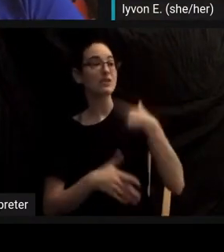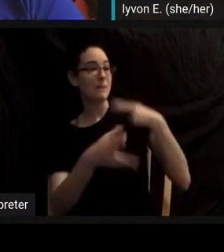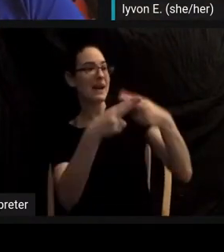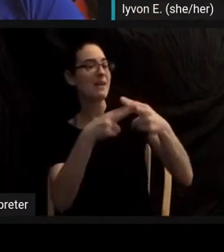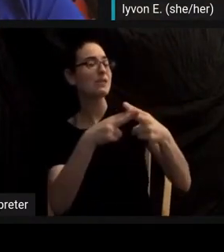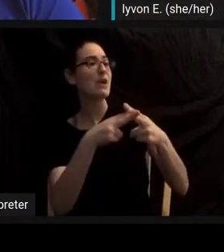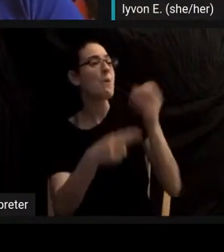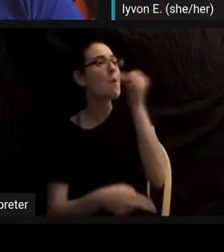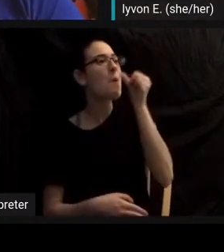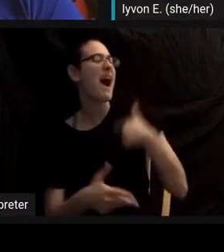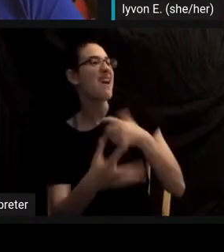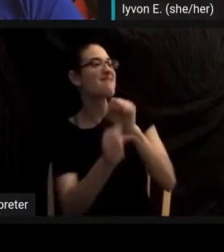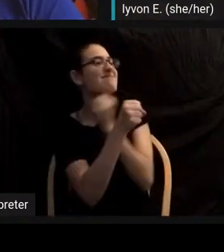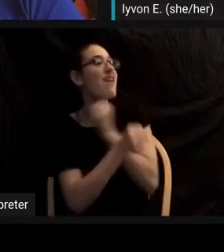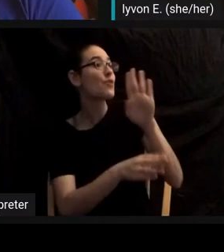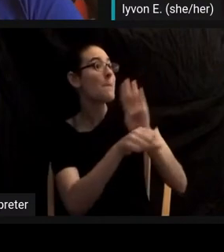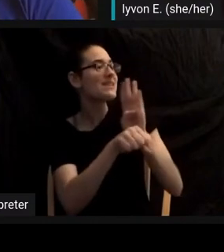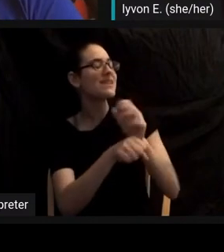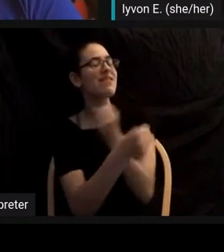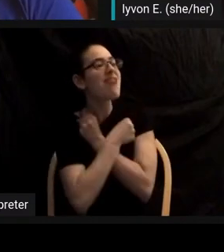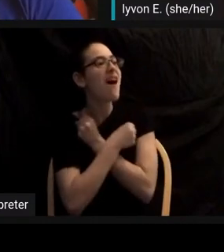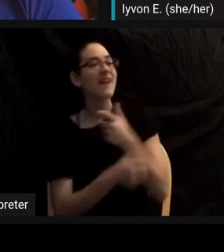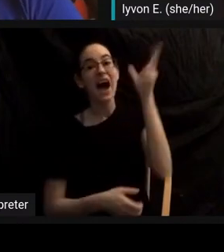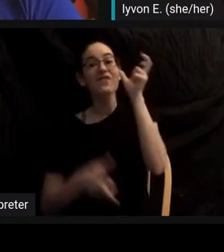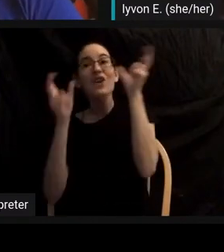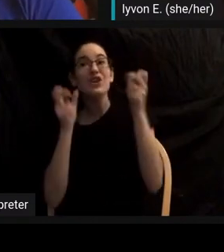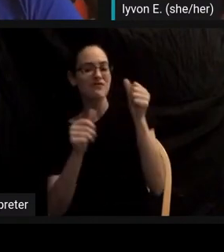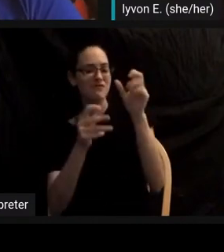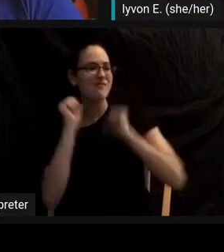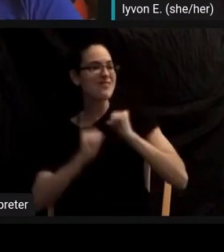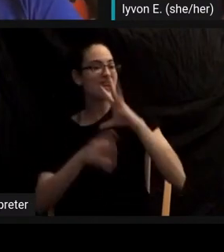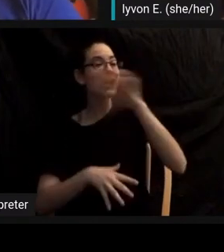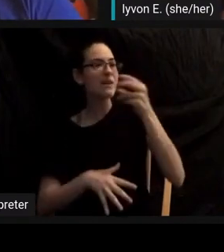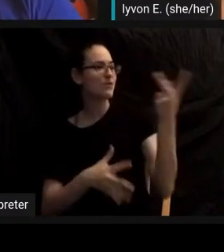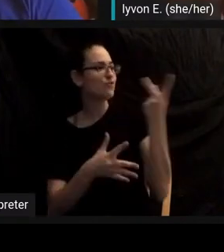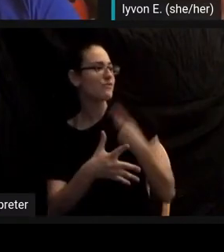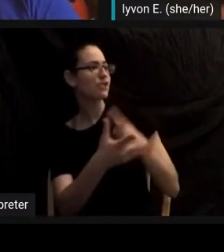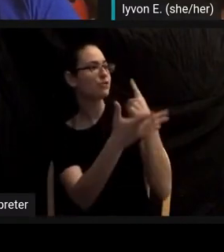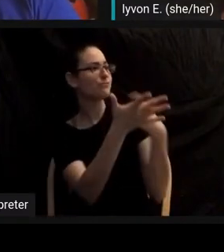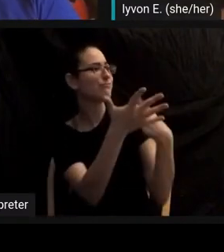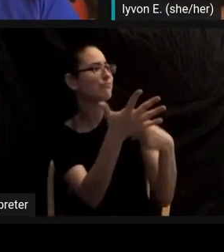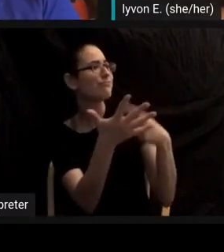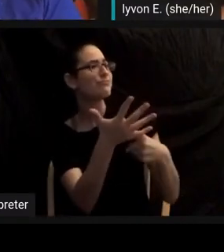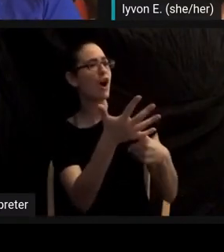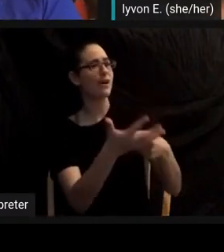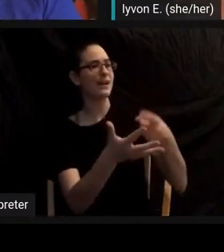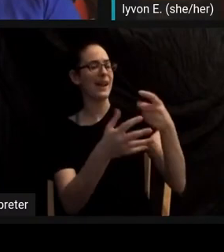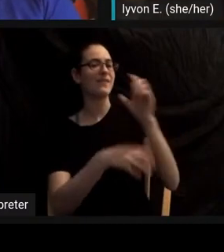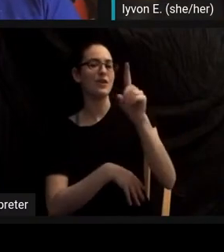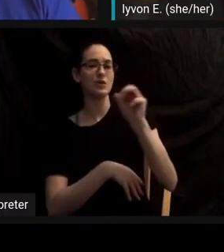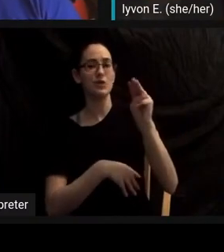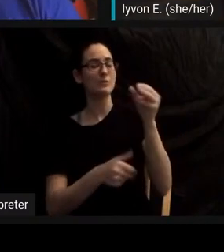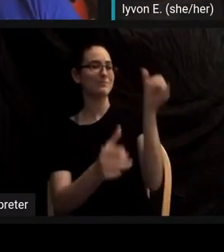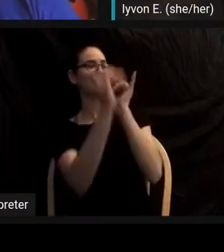like, oh my God, I love Parson. But I'm like, I have heard of your theater company. We should talk. We should grab virtual drinks or something.